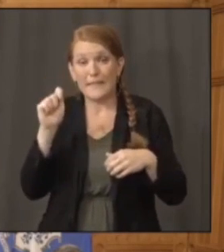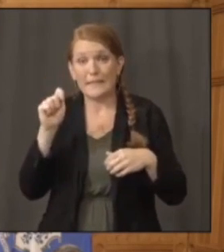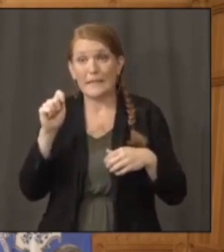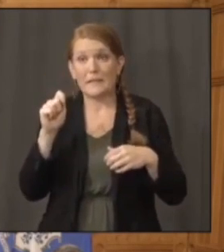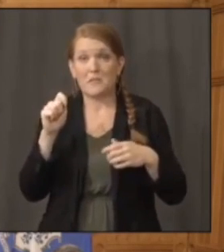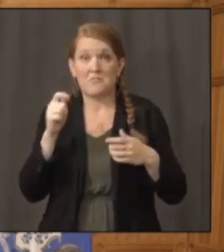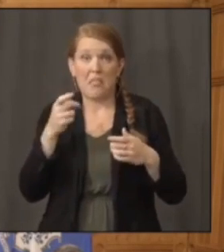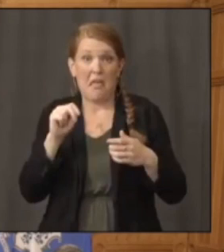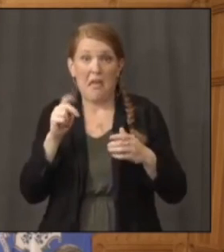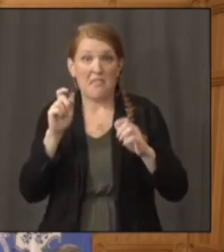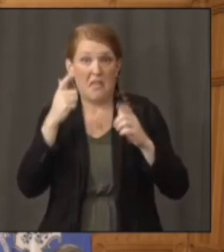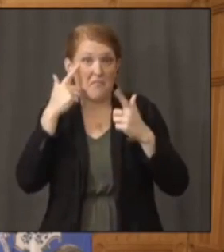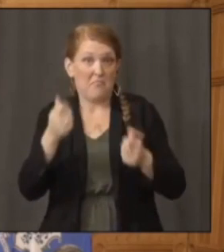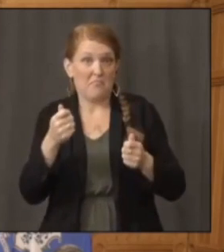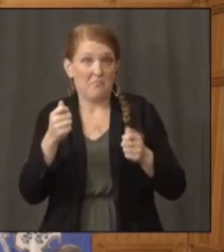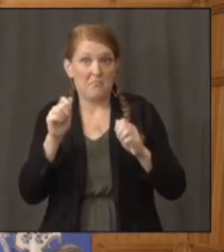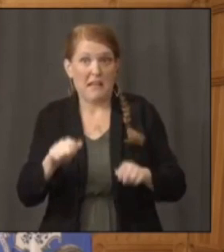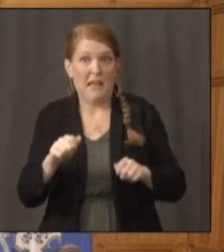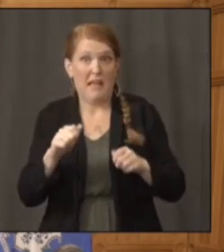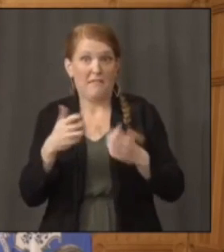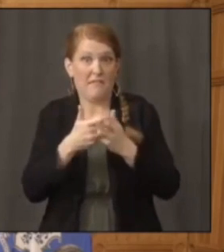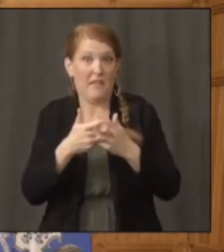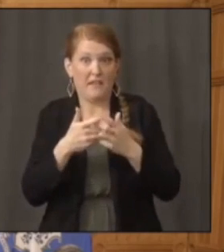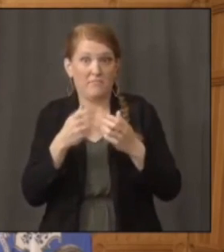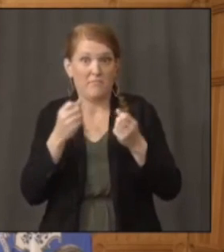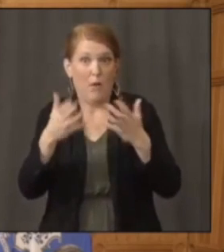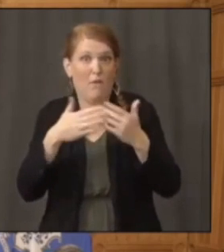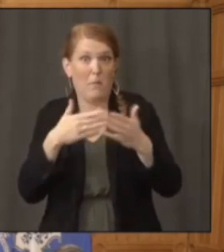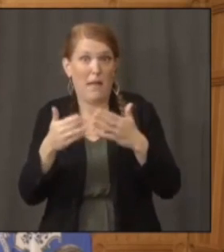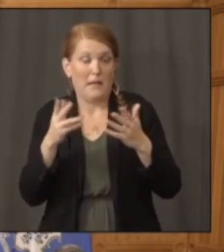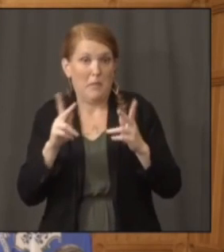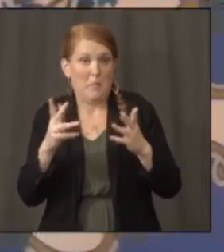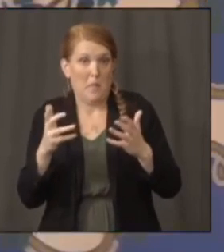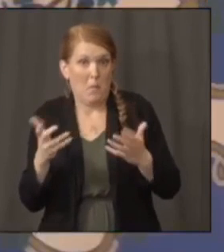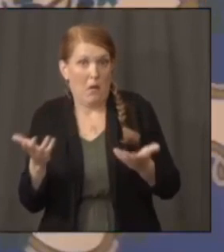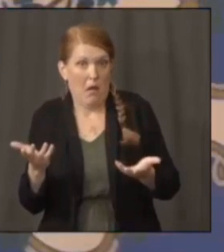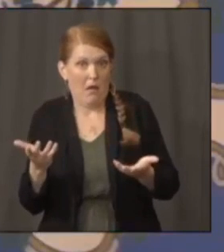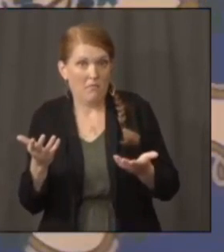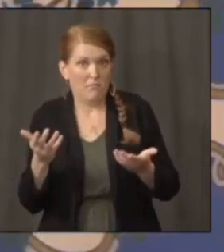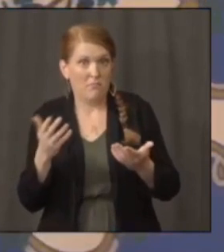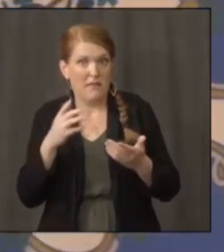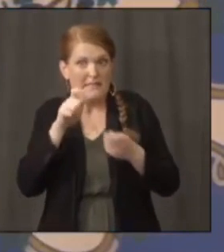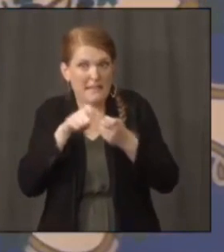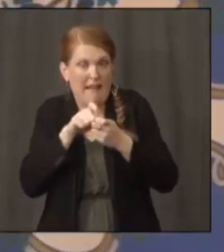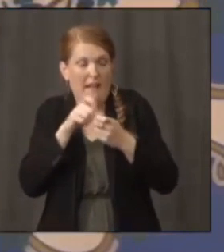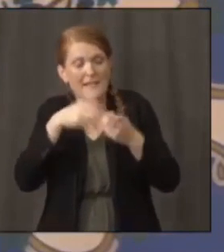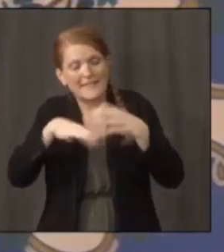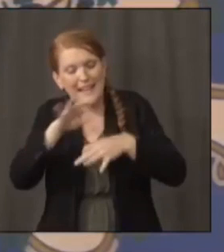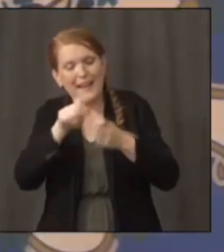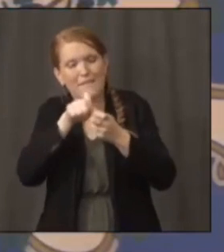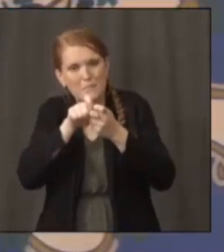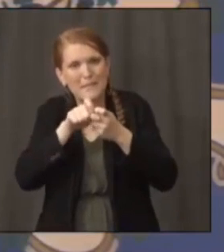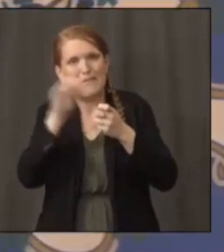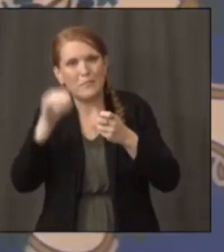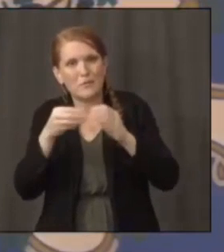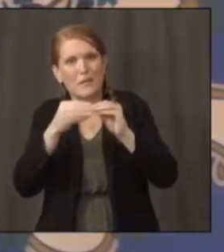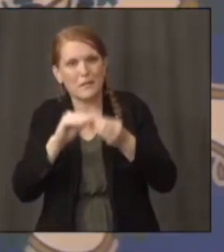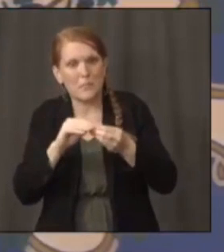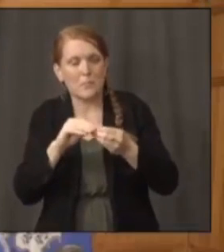spacing, allow them to have as many as they can fit? Yeah, I think we're going to definitely be looking at that.